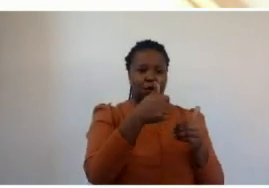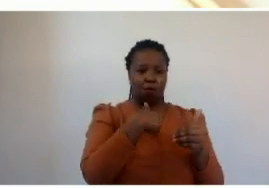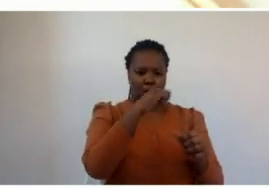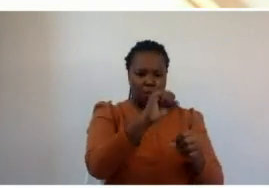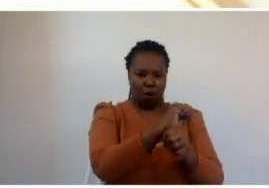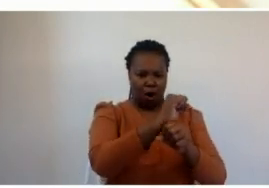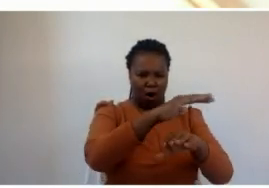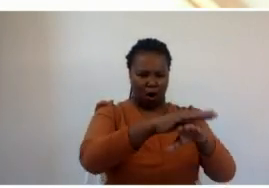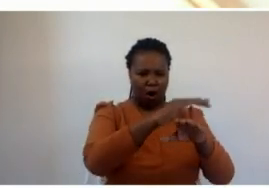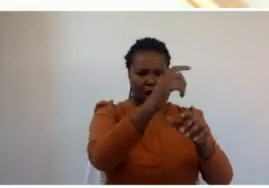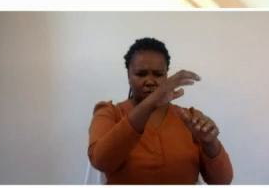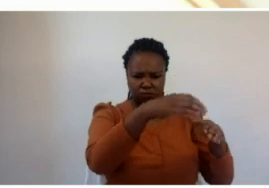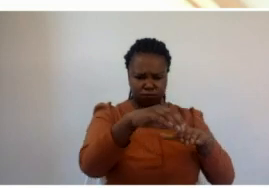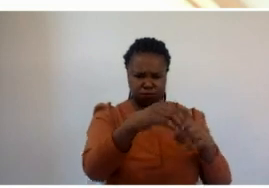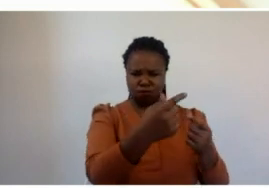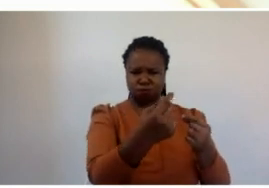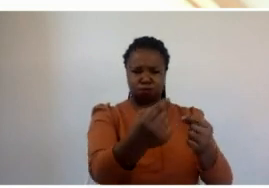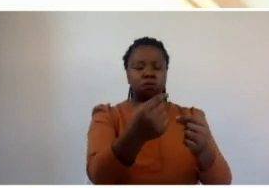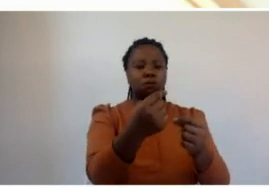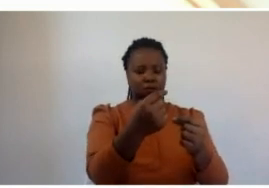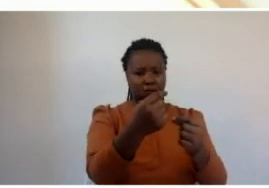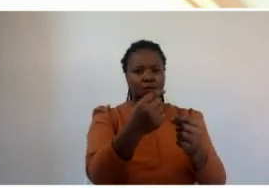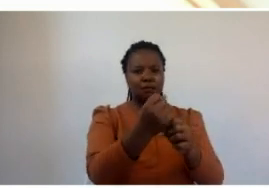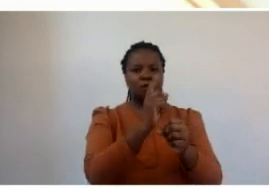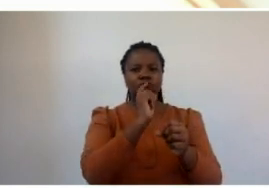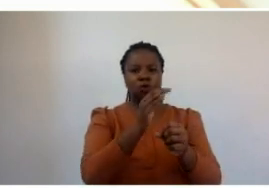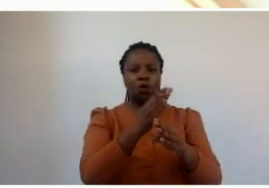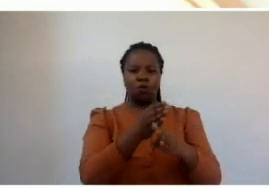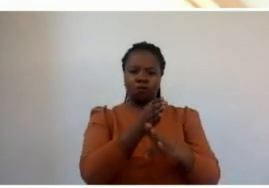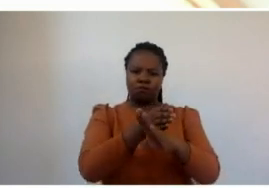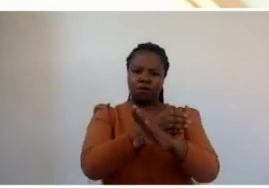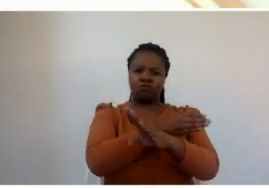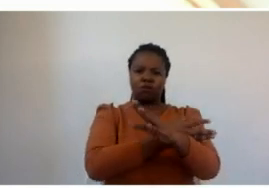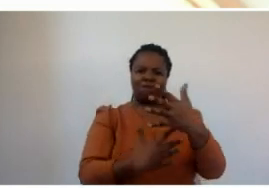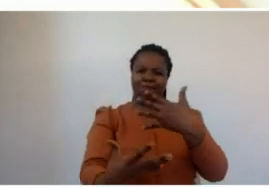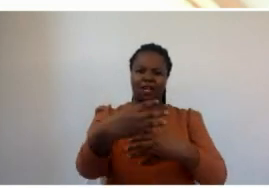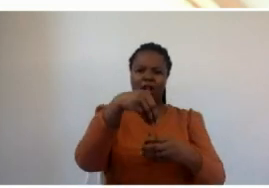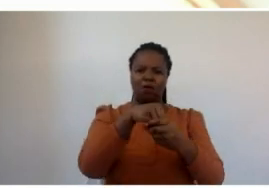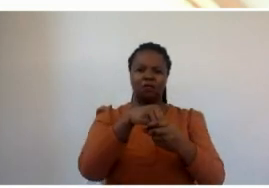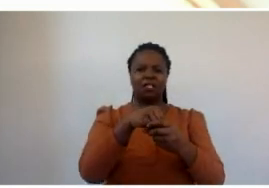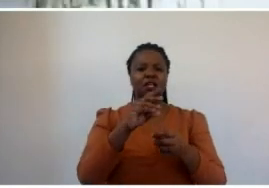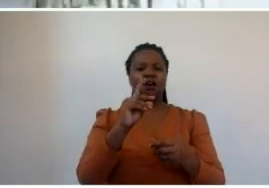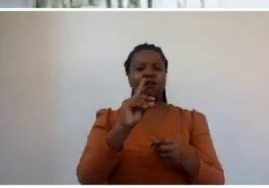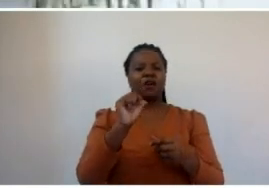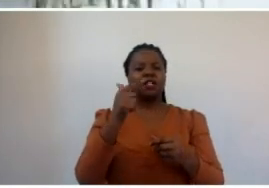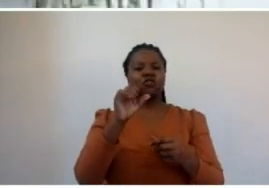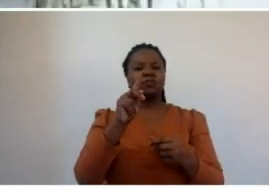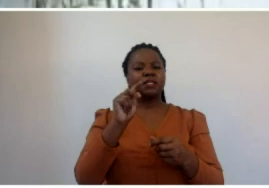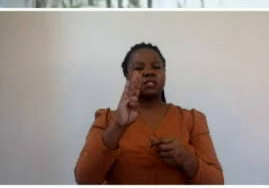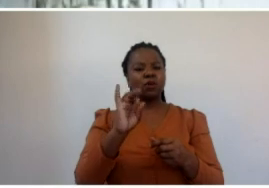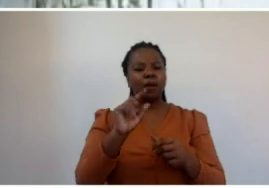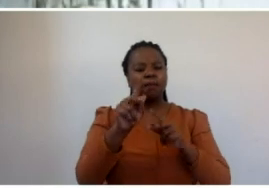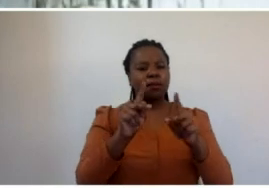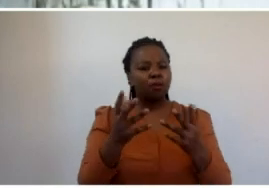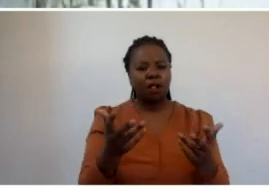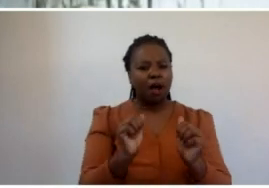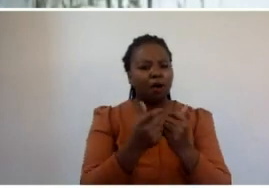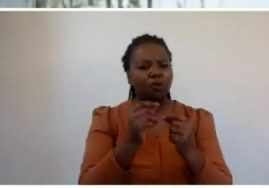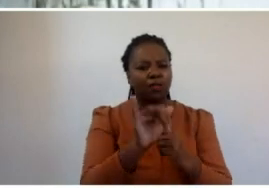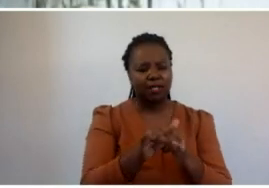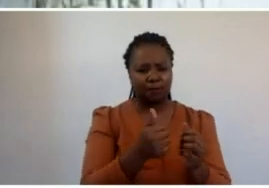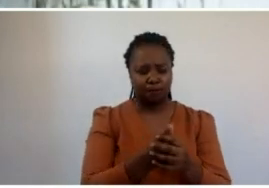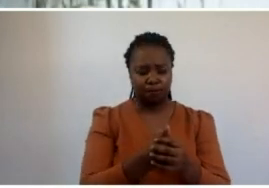to improve inclusion of LGBTQI students? Yeah, I mean, I think, our